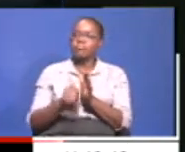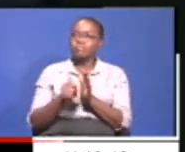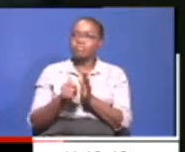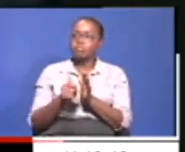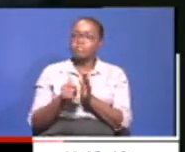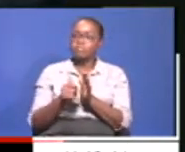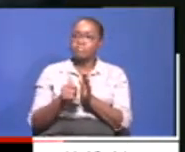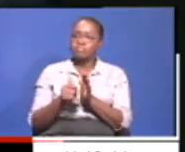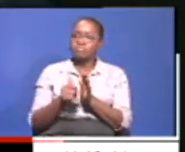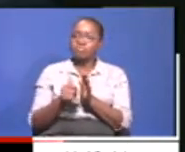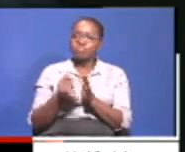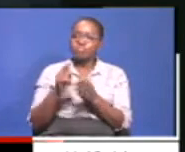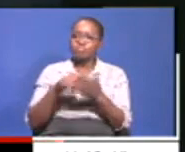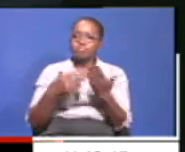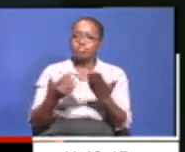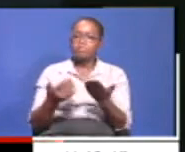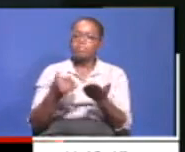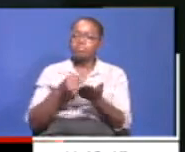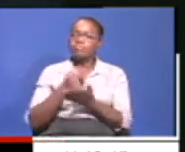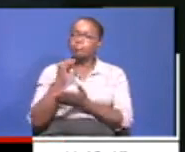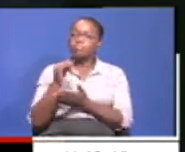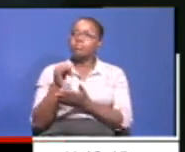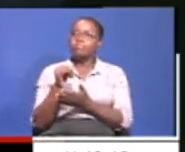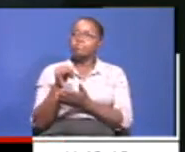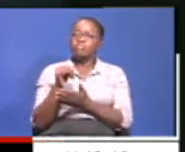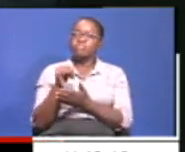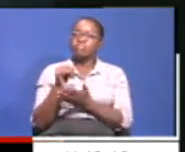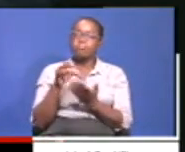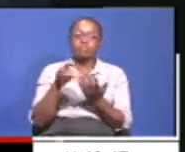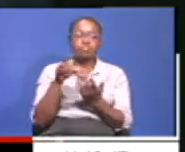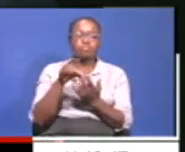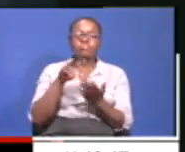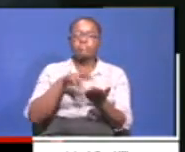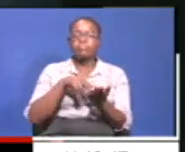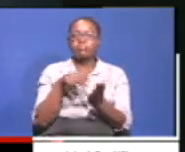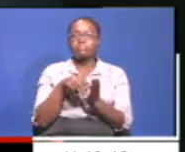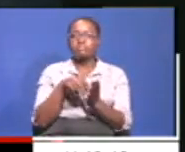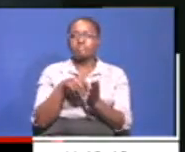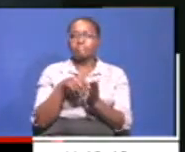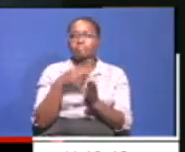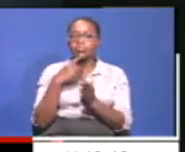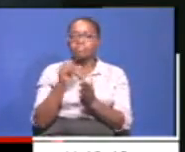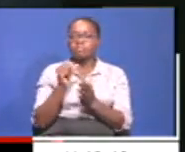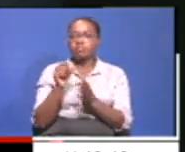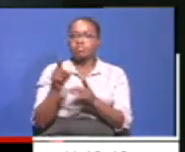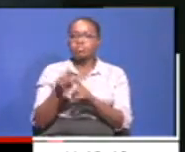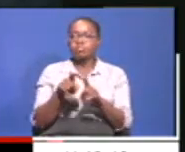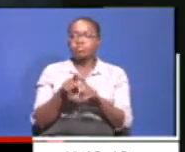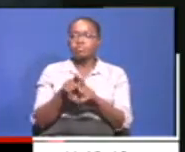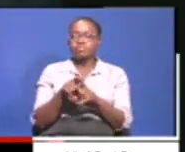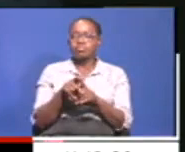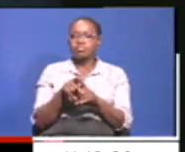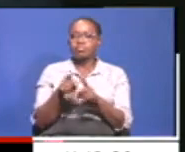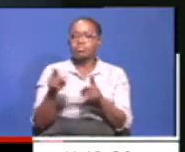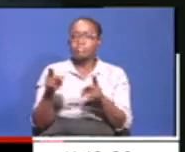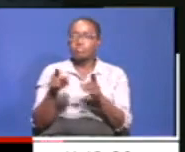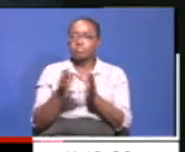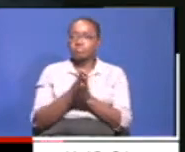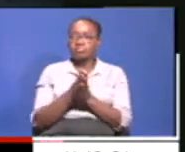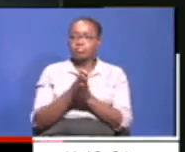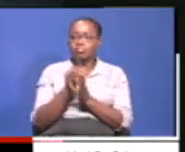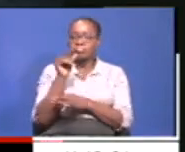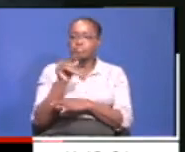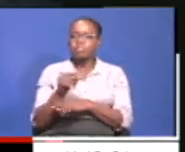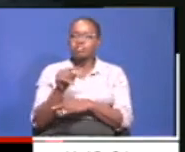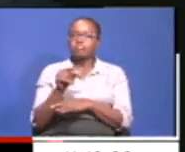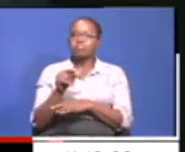195-65, whatever it is it says on its tire has a specific meaning. So, and also the treads on the tire for each kind of